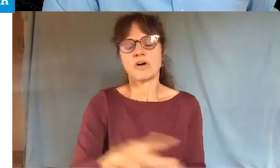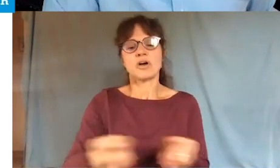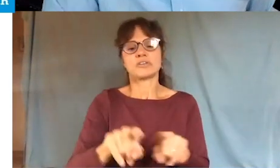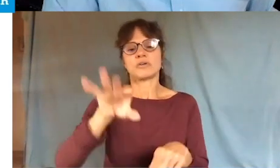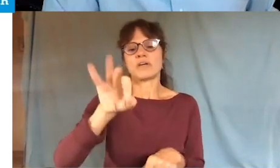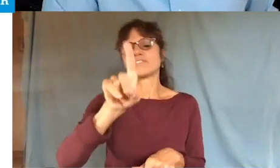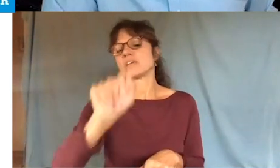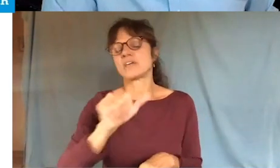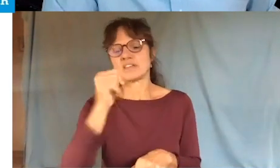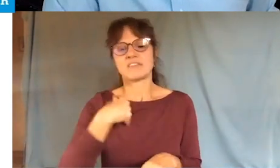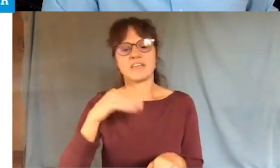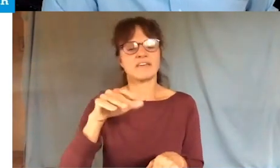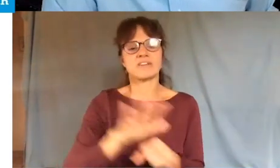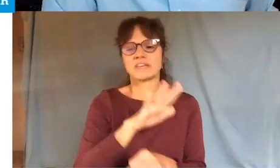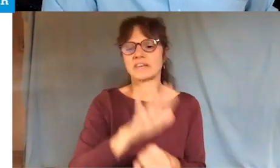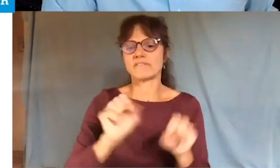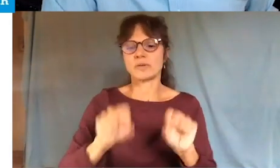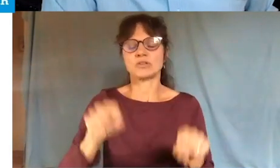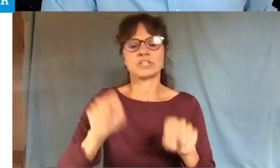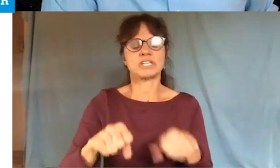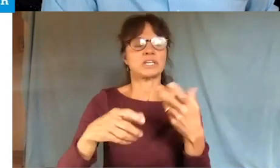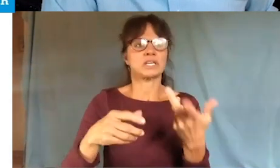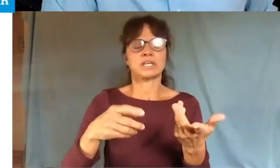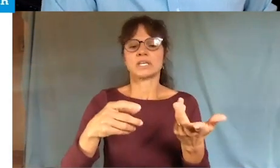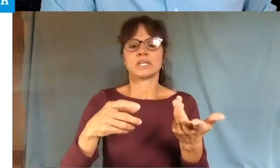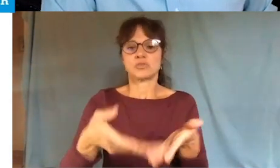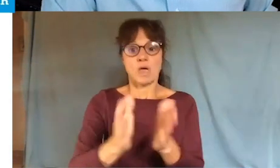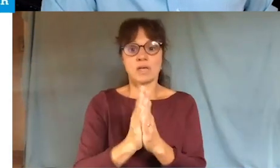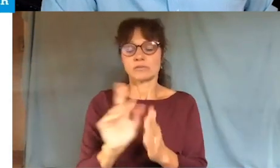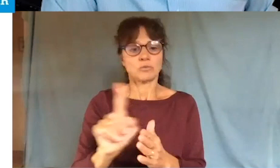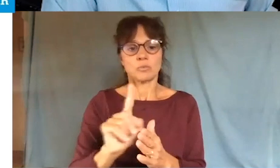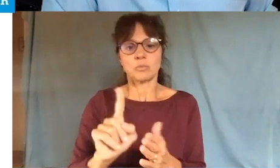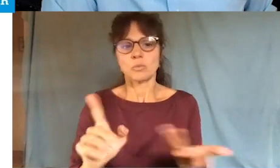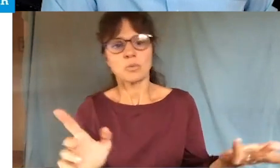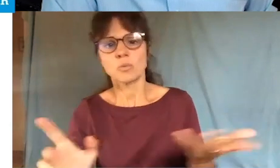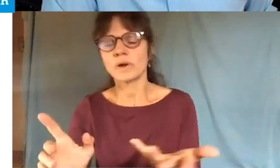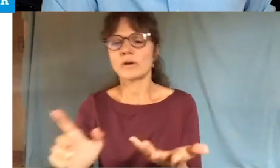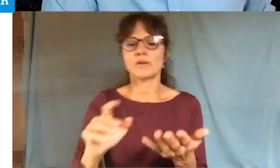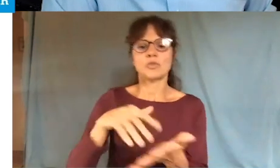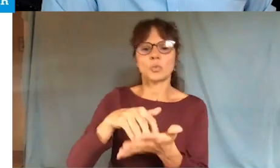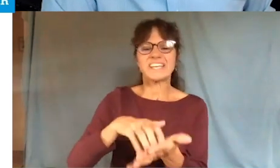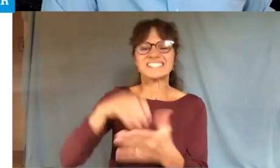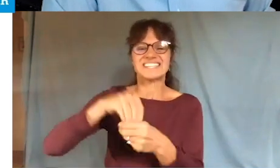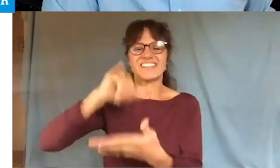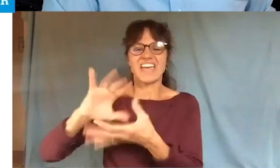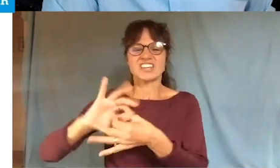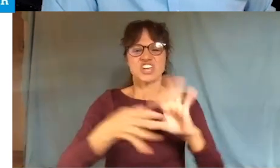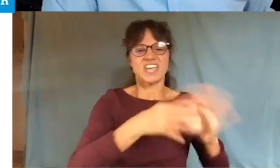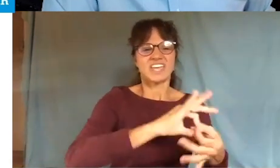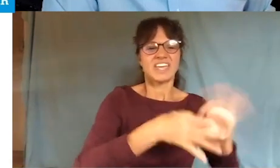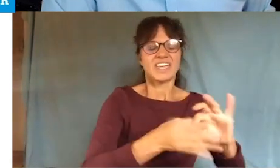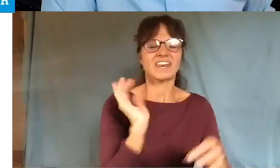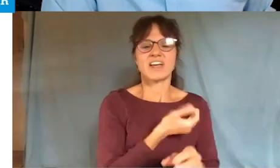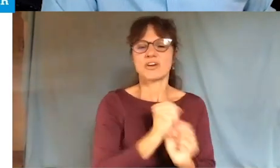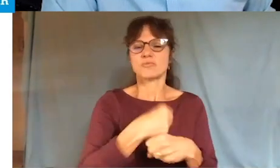have enough ability to ask where those vulnerabilities are in the supply chain. So our manufacturers